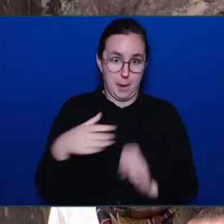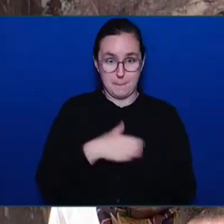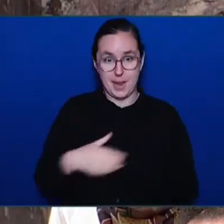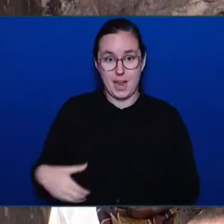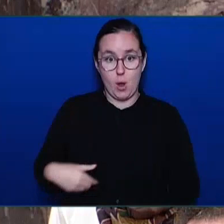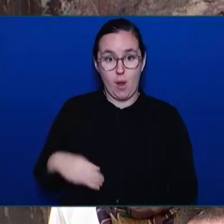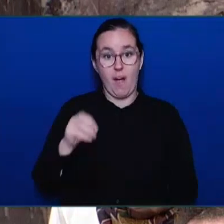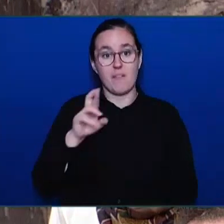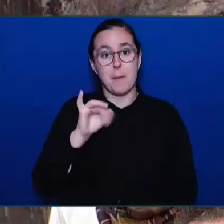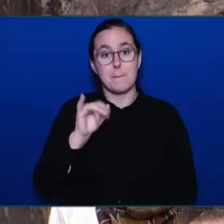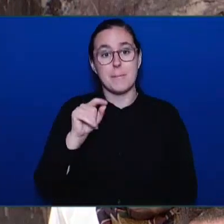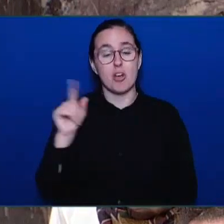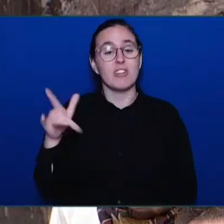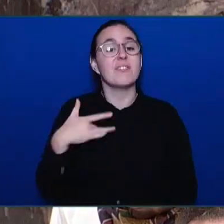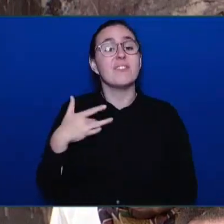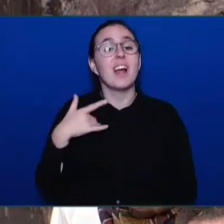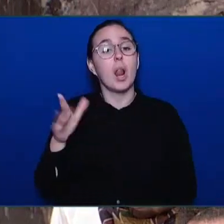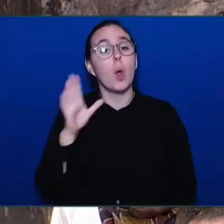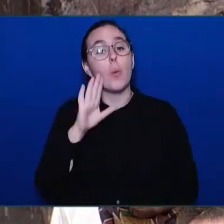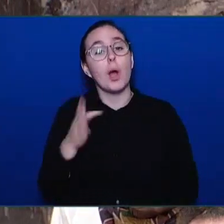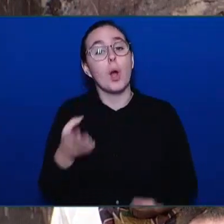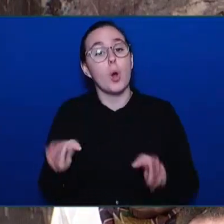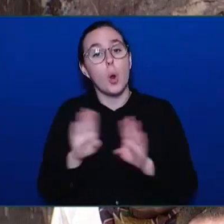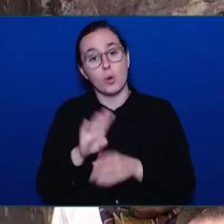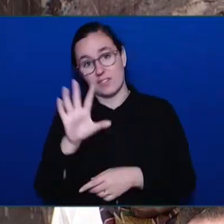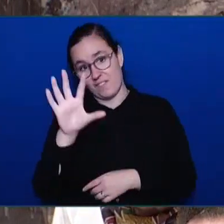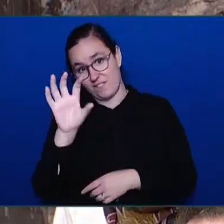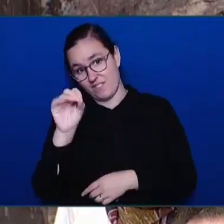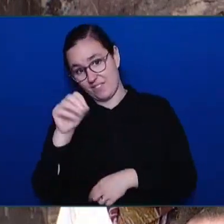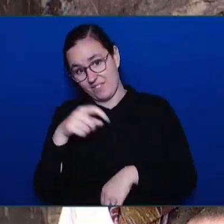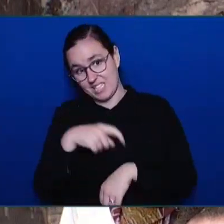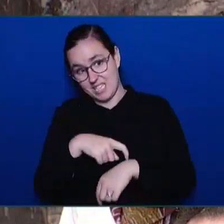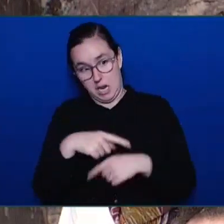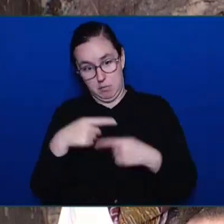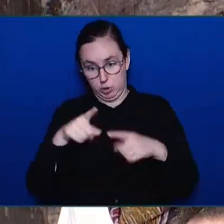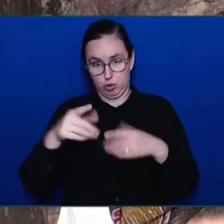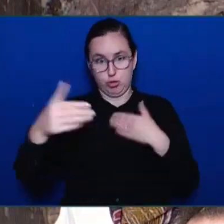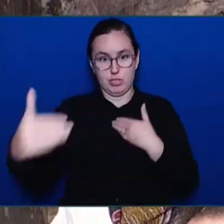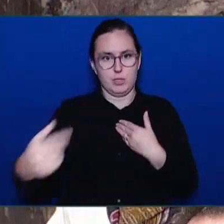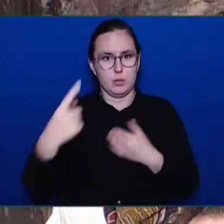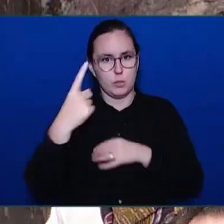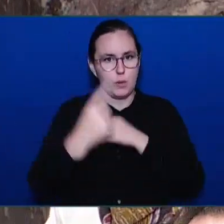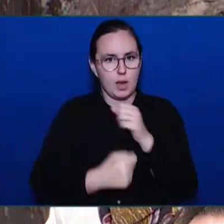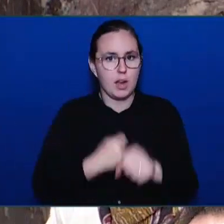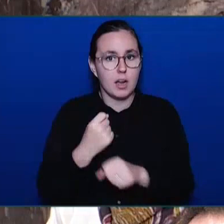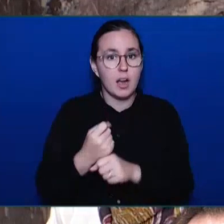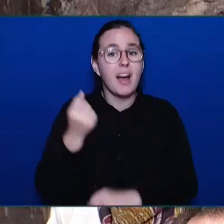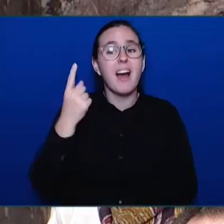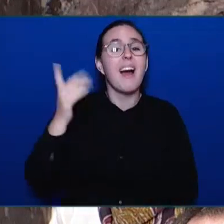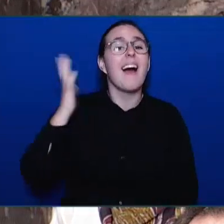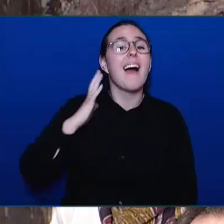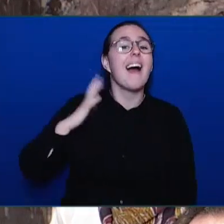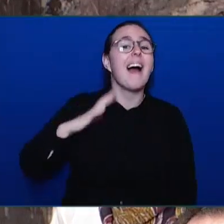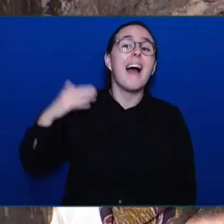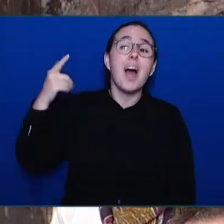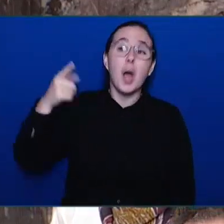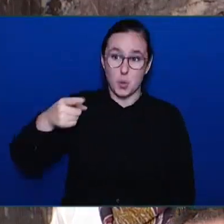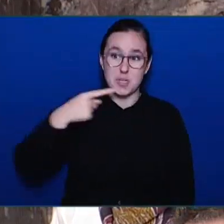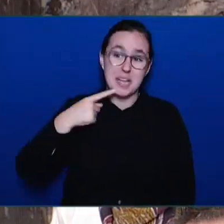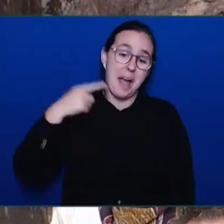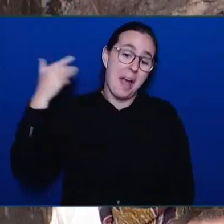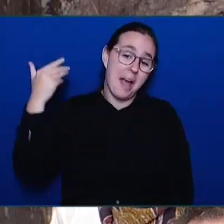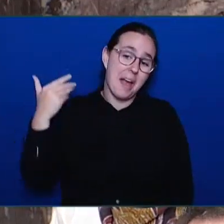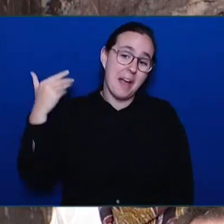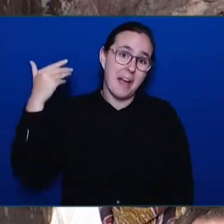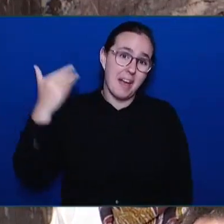something that happens from time to time. Let's look at the Eagle Ridge Hospital in Port Moody. It's another example of BC's